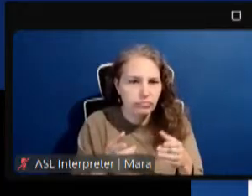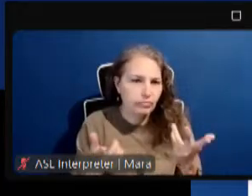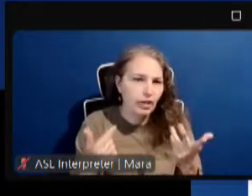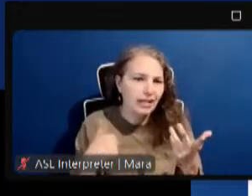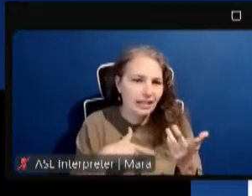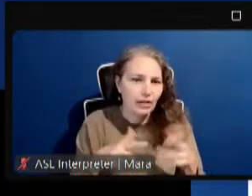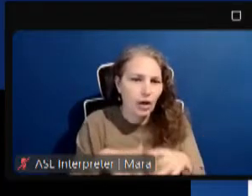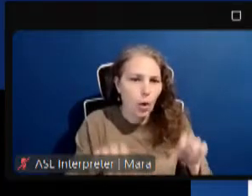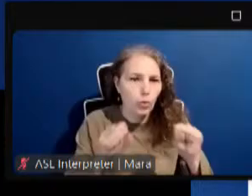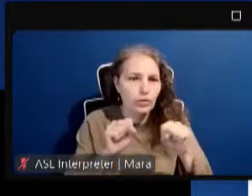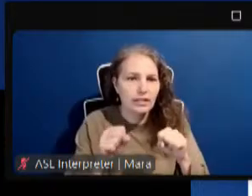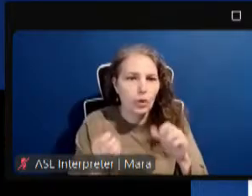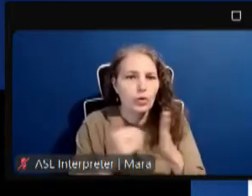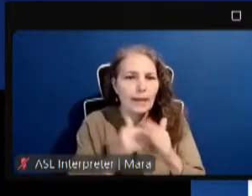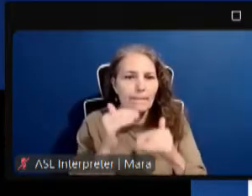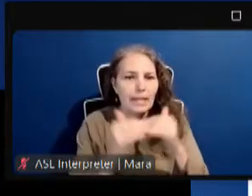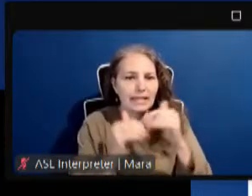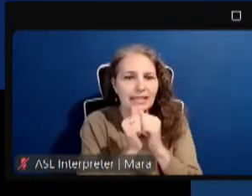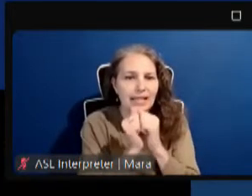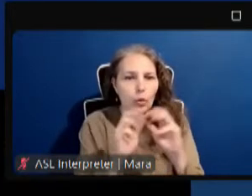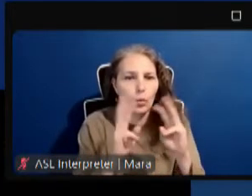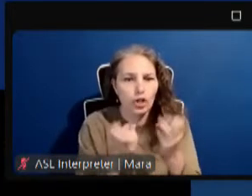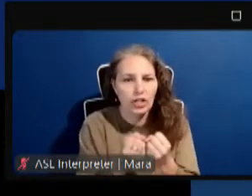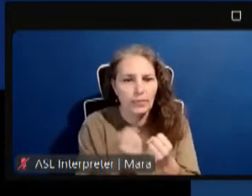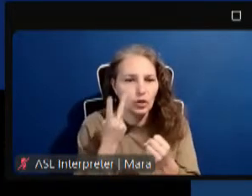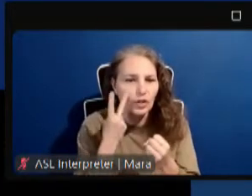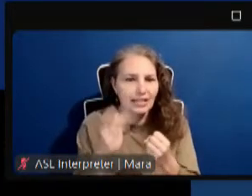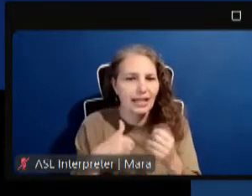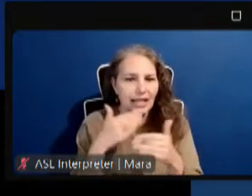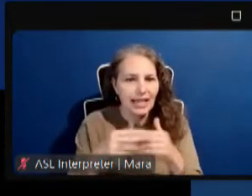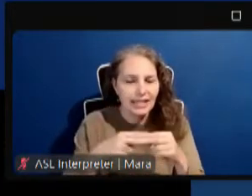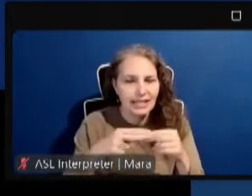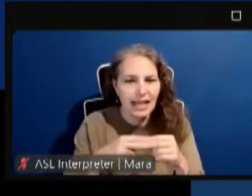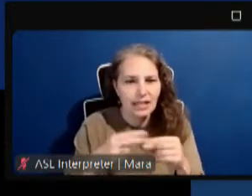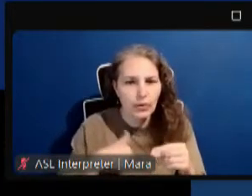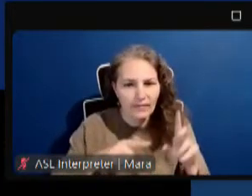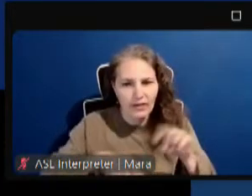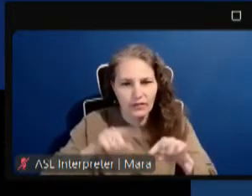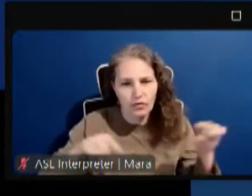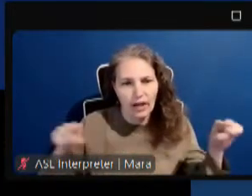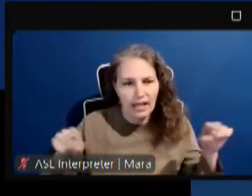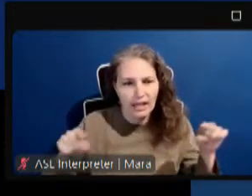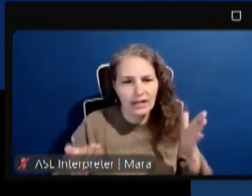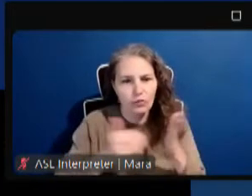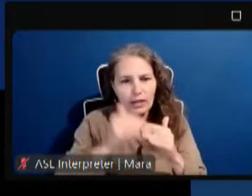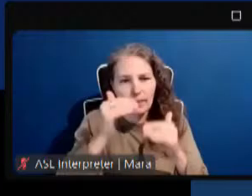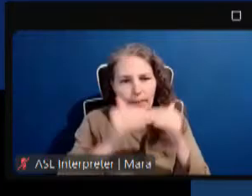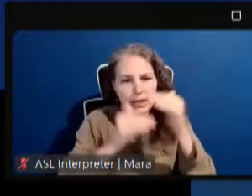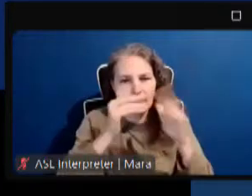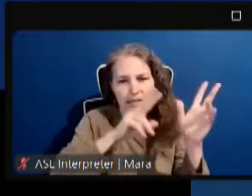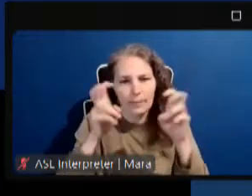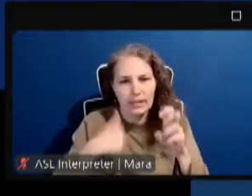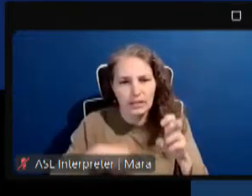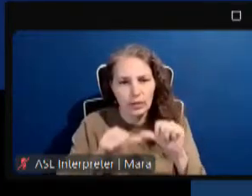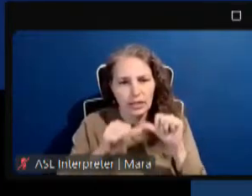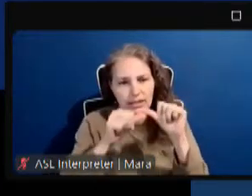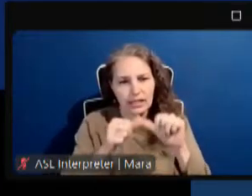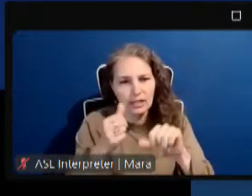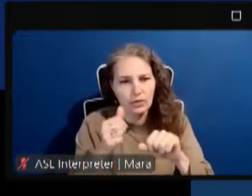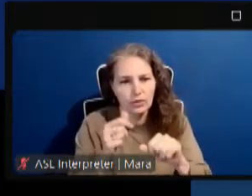pulling up the next slide, we are focusing on a variety of rebuild-related topics, and we're continuously updating